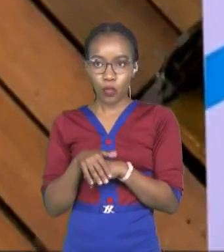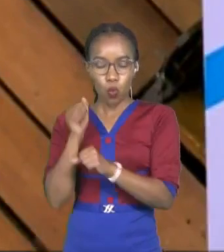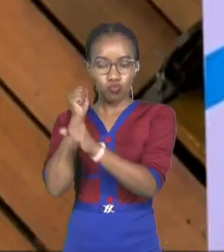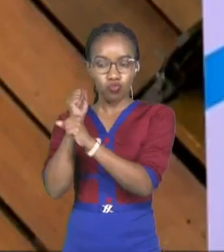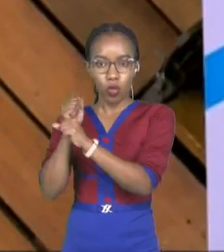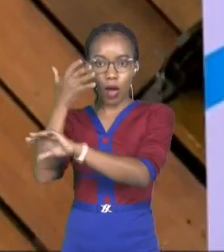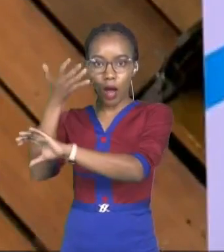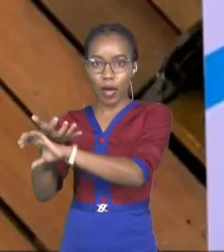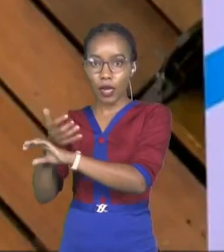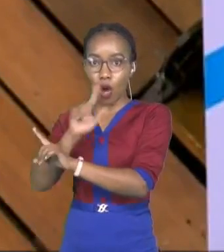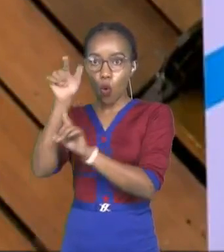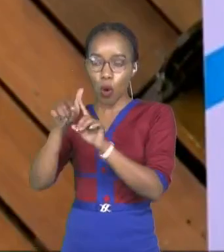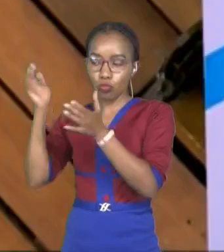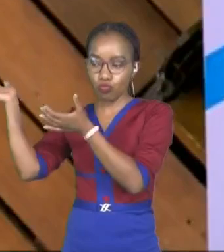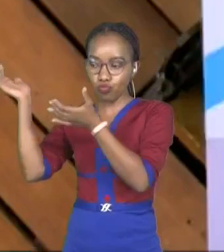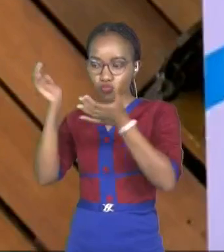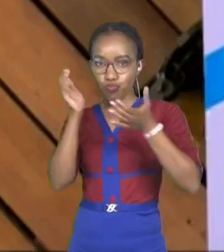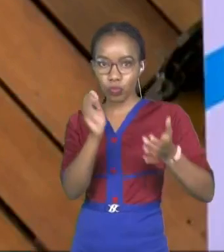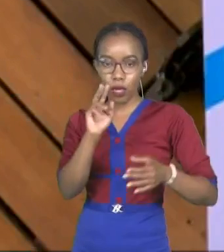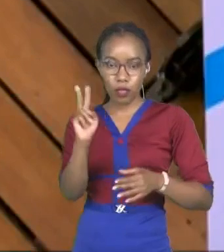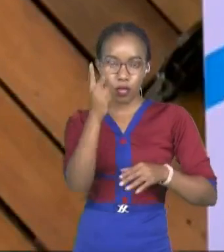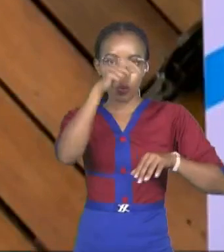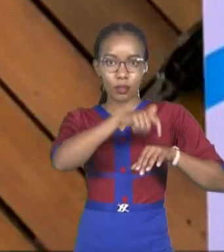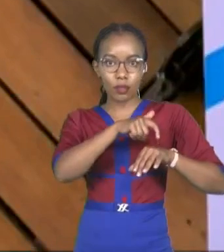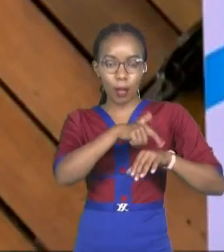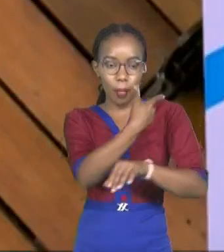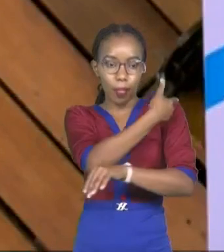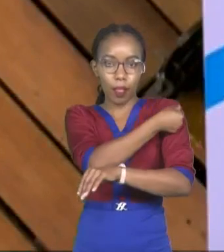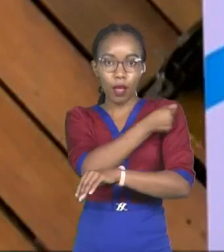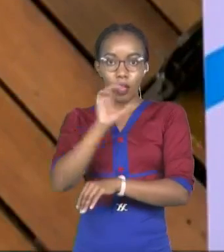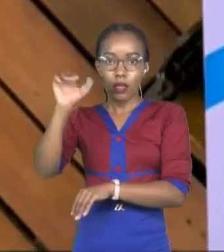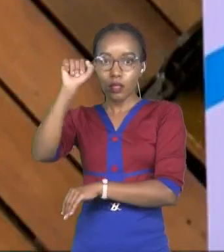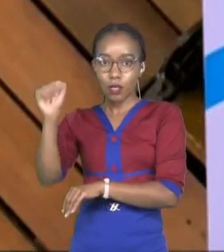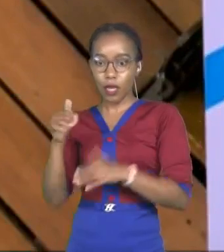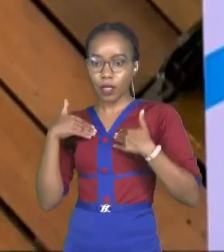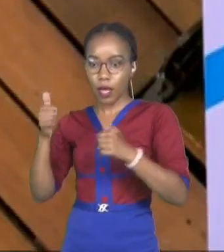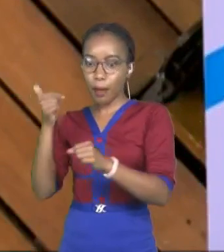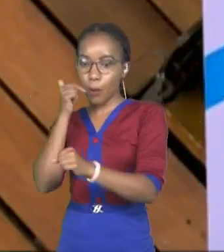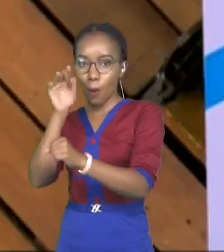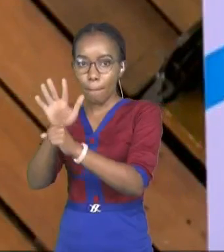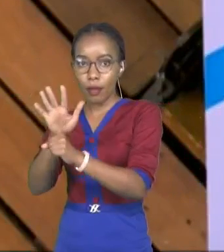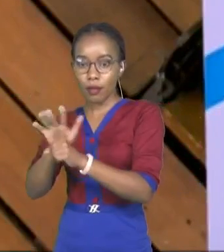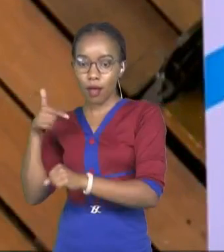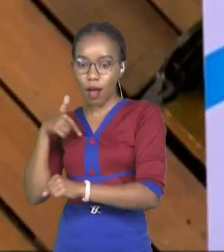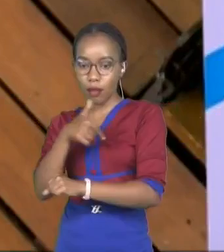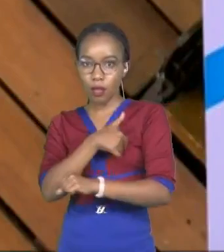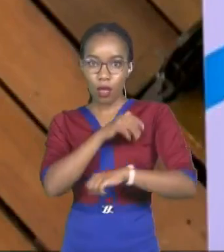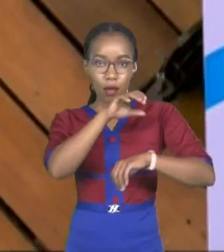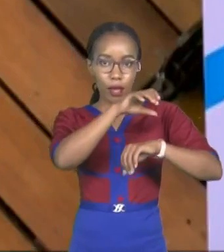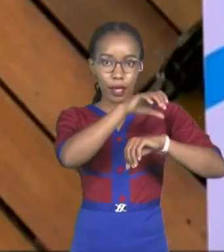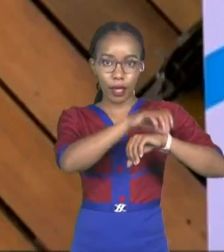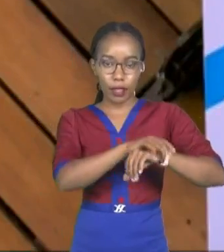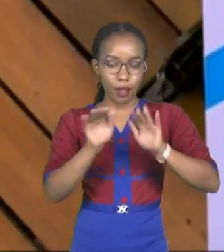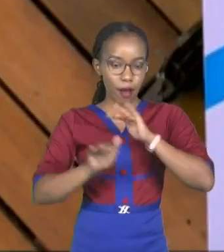particularly when the second batch arrives in the country. CS Cargo has assured us, Ministry of Health, that we will get